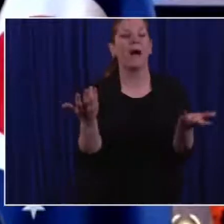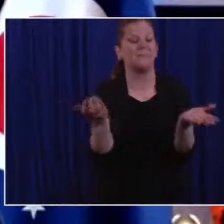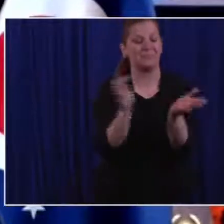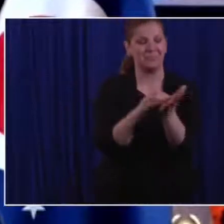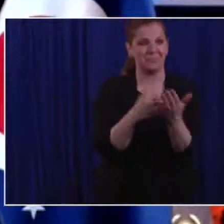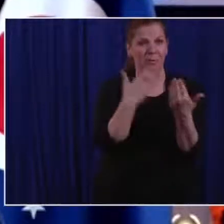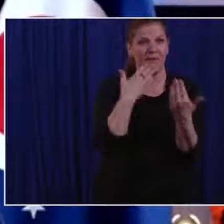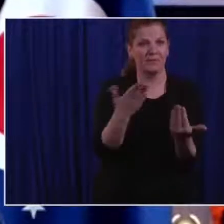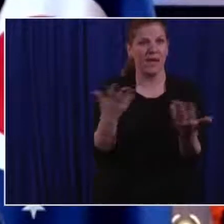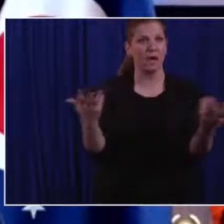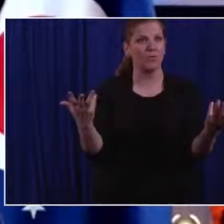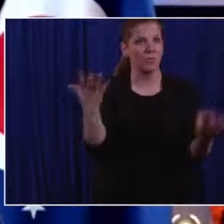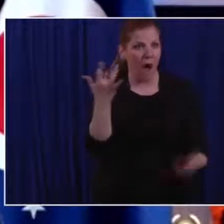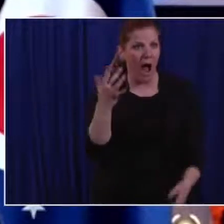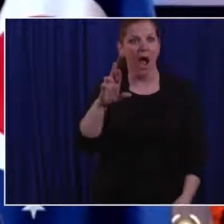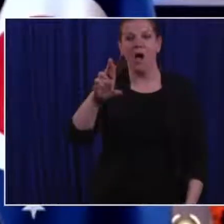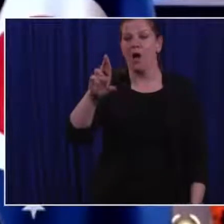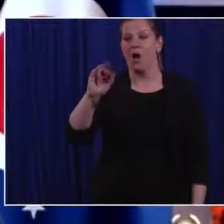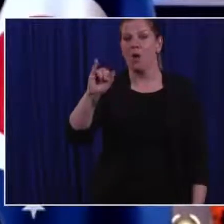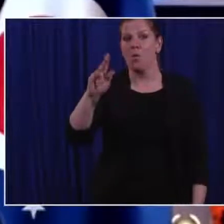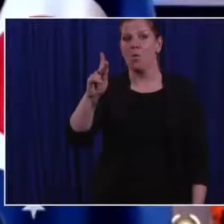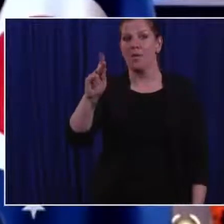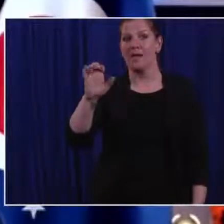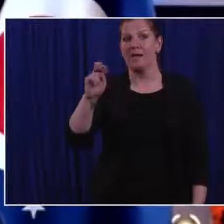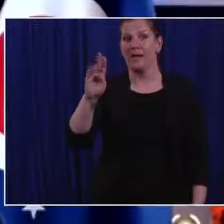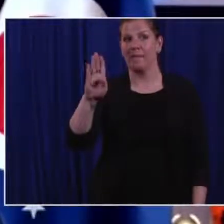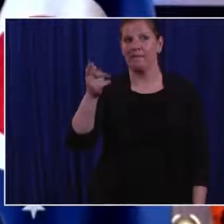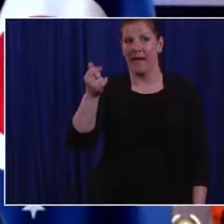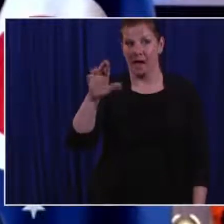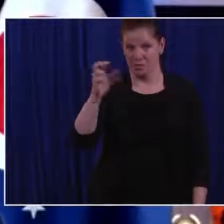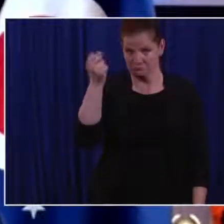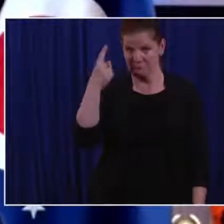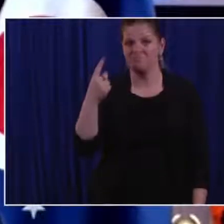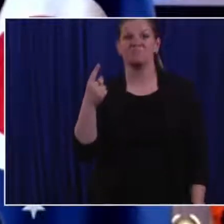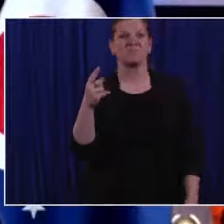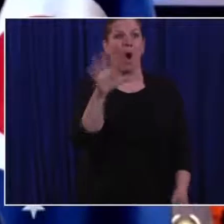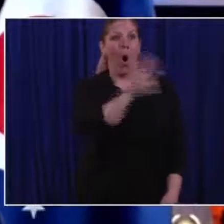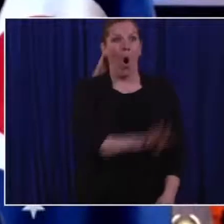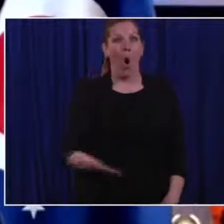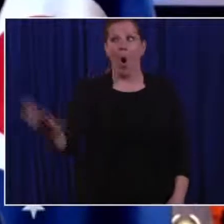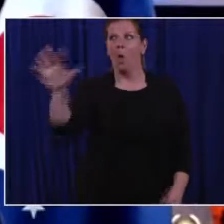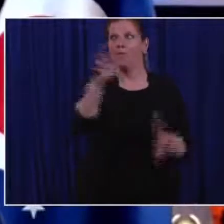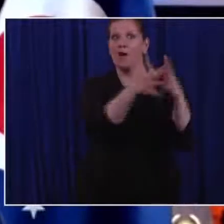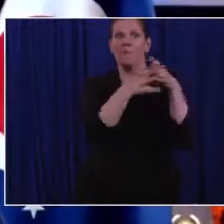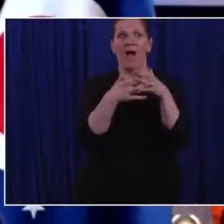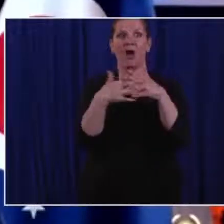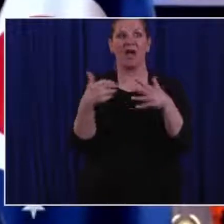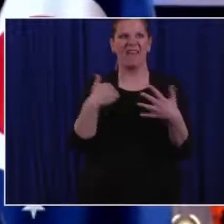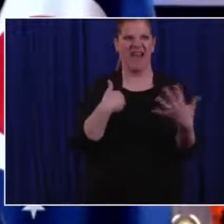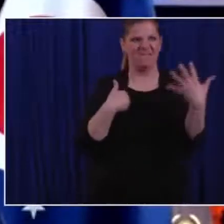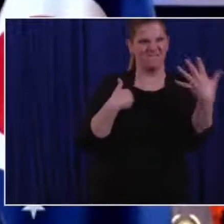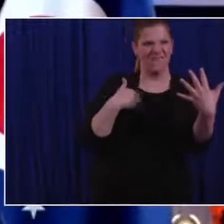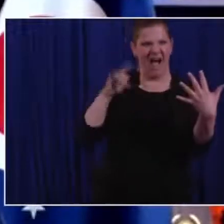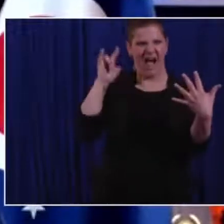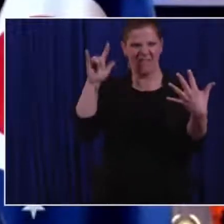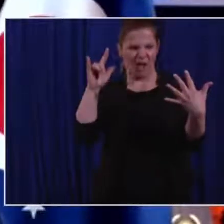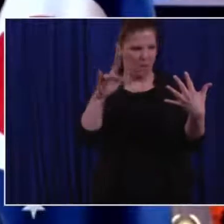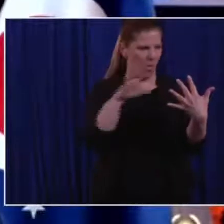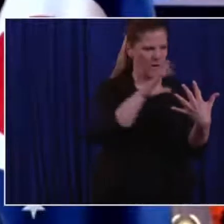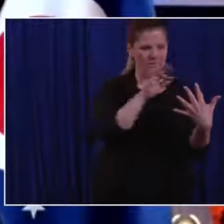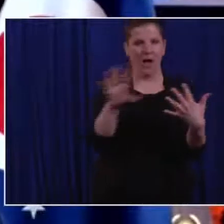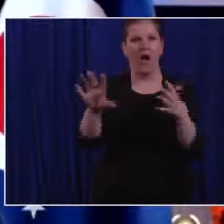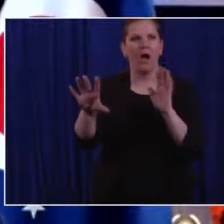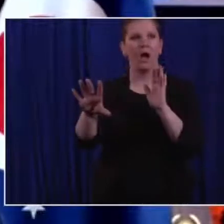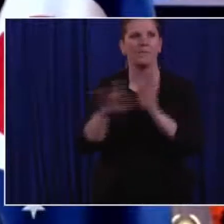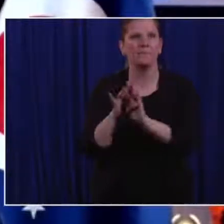International Airport was selected as one of 5 host airports across the nation to be a research site for exploring new technologies to